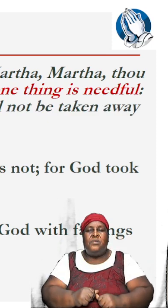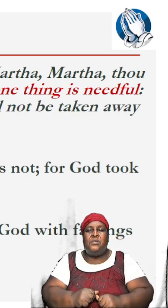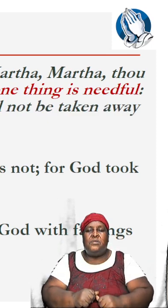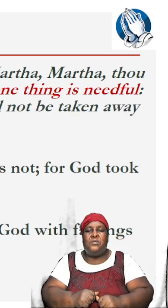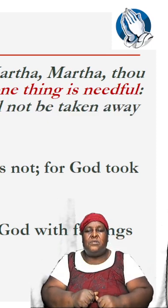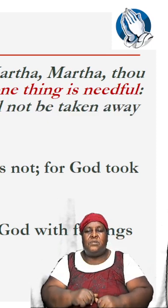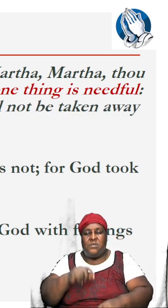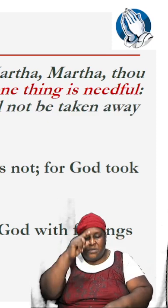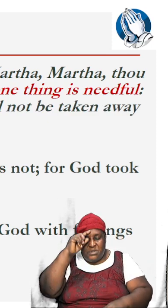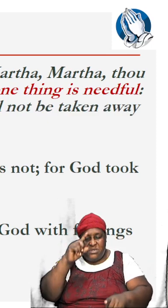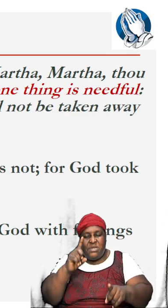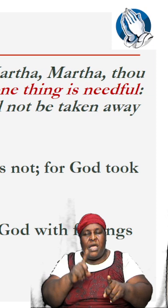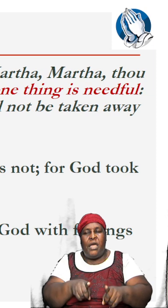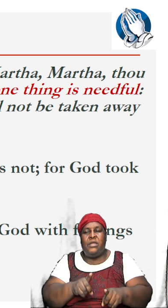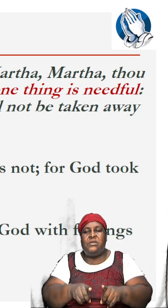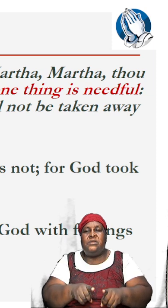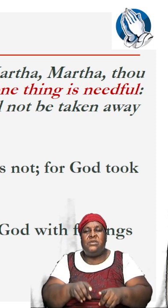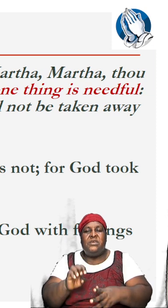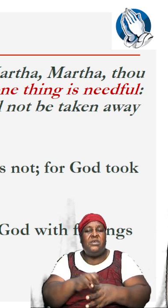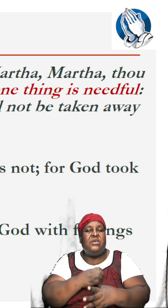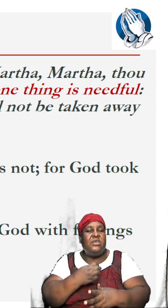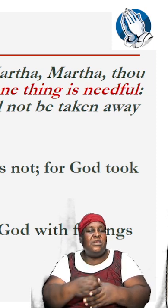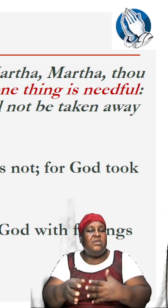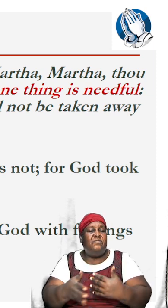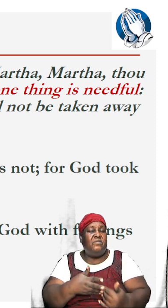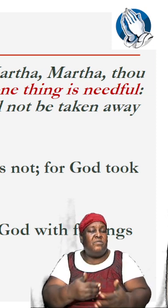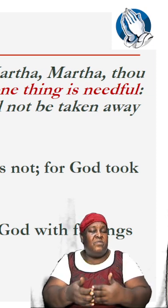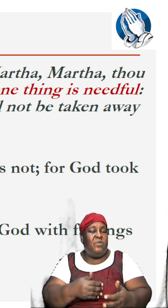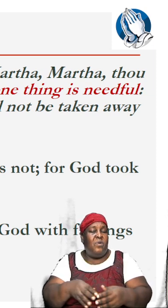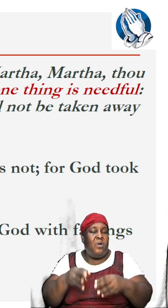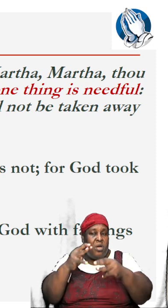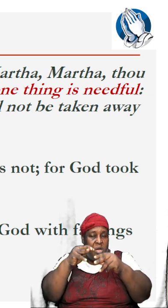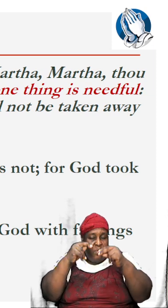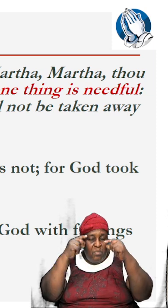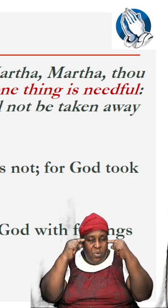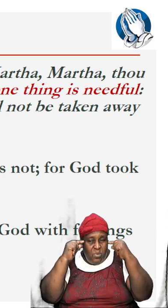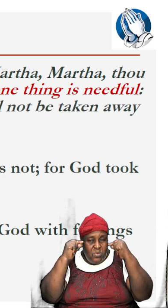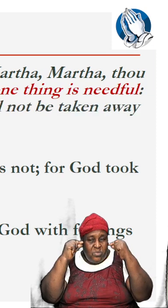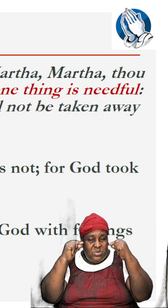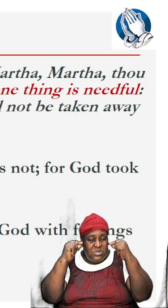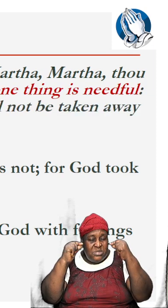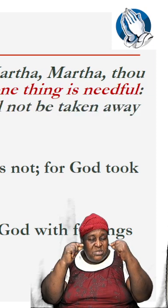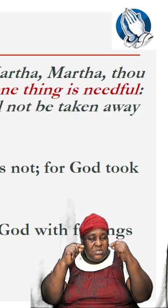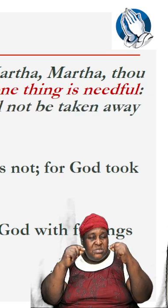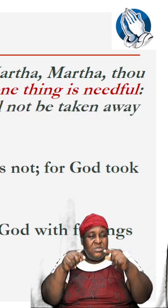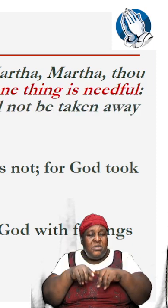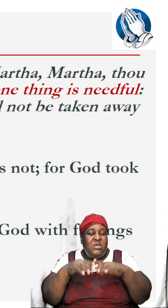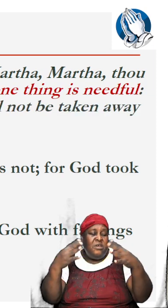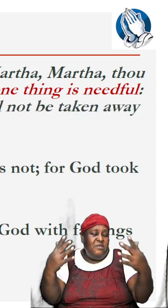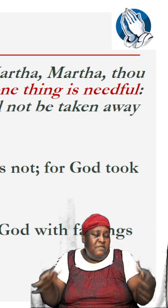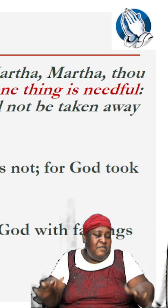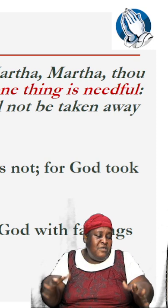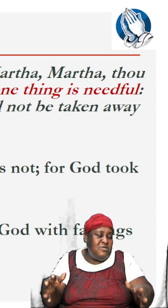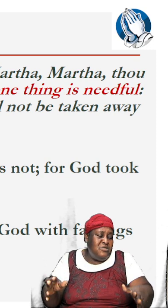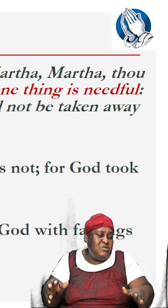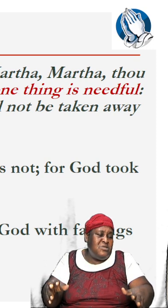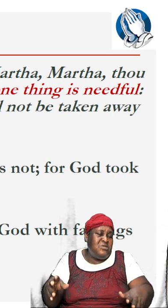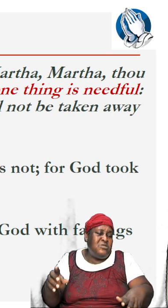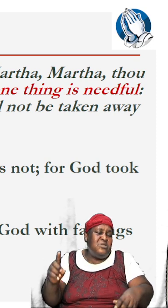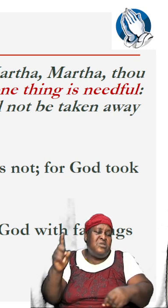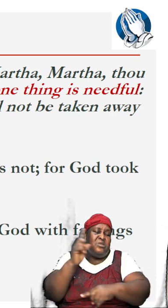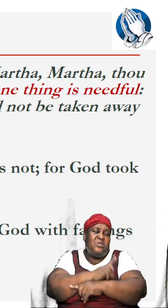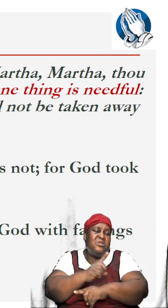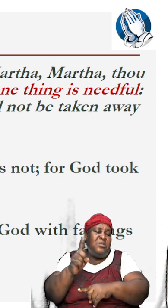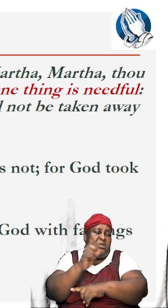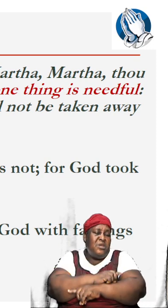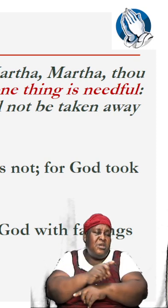He decided that even though Moses, praise God, had finished his daily